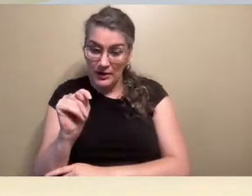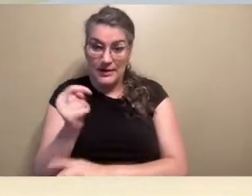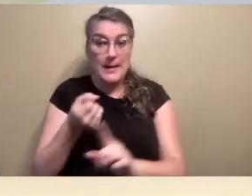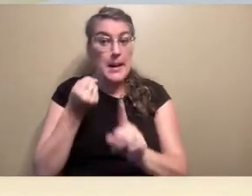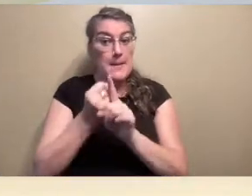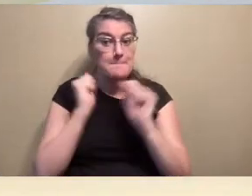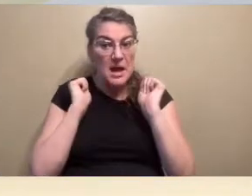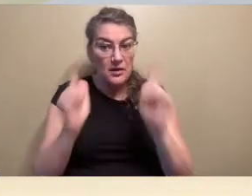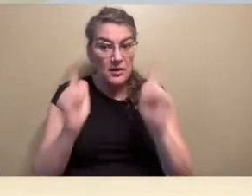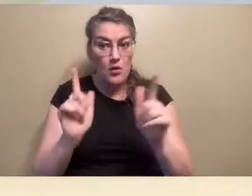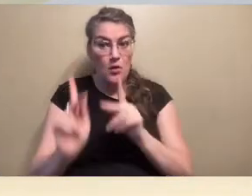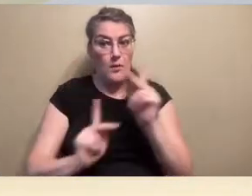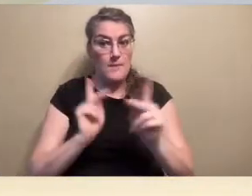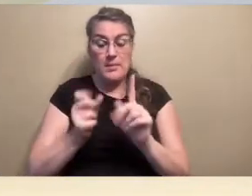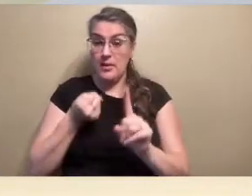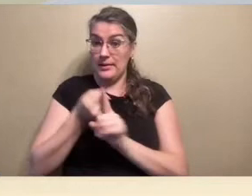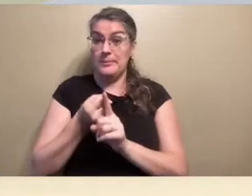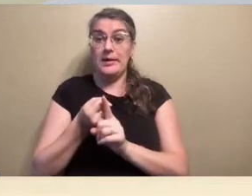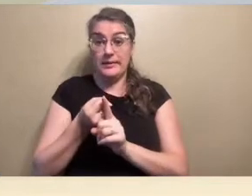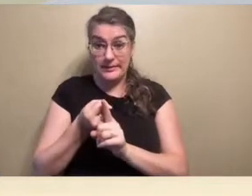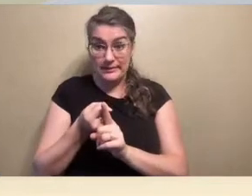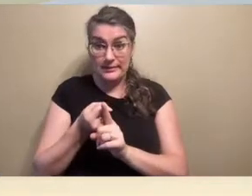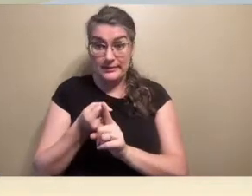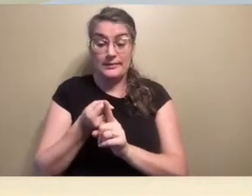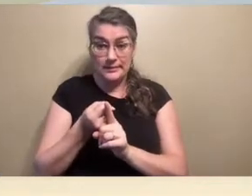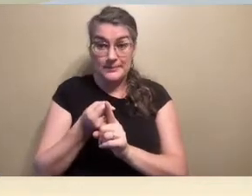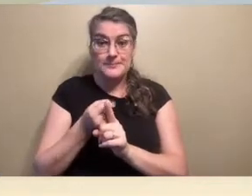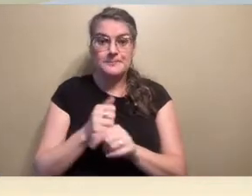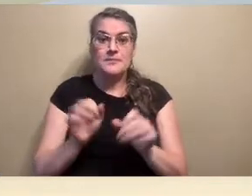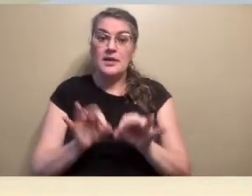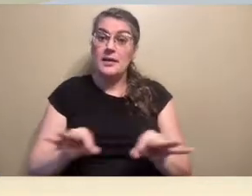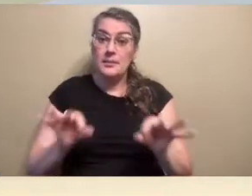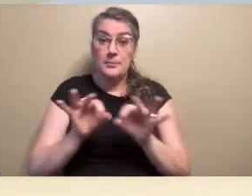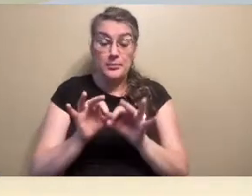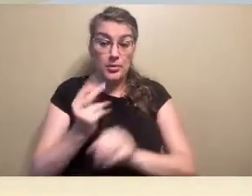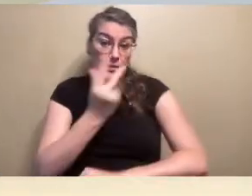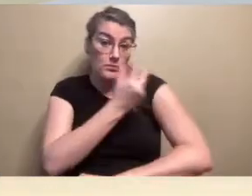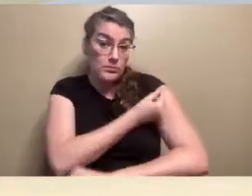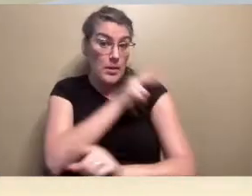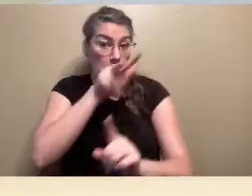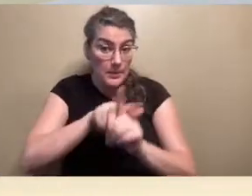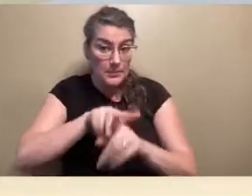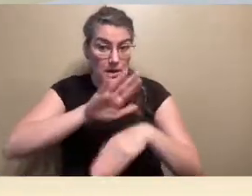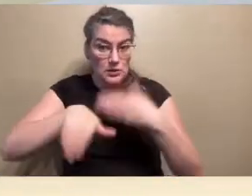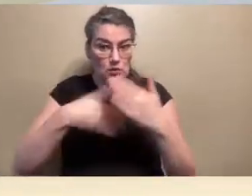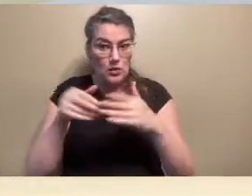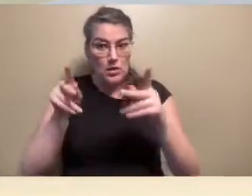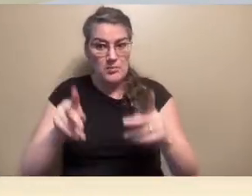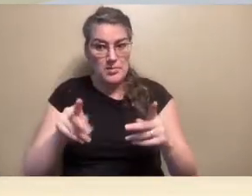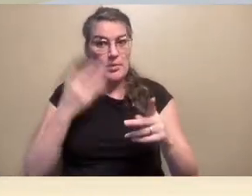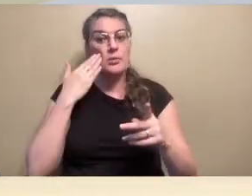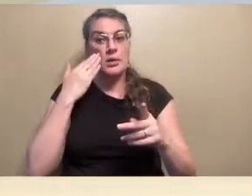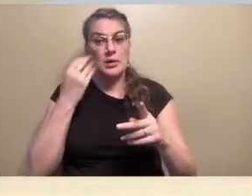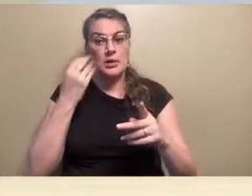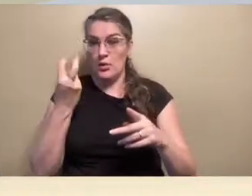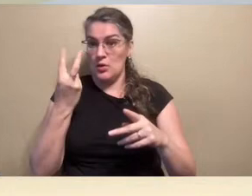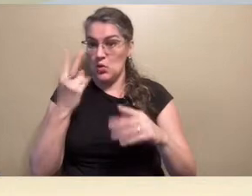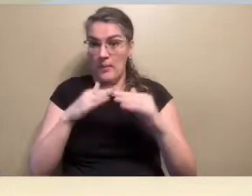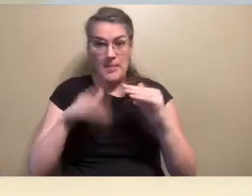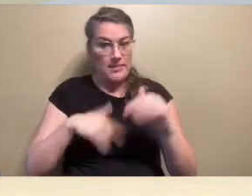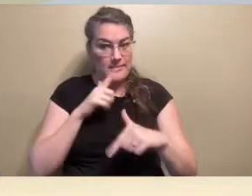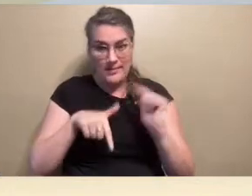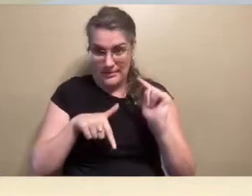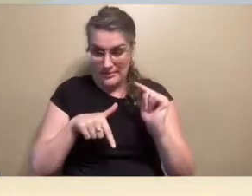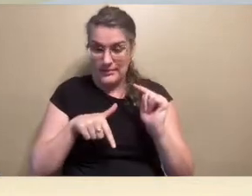And I think that's why vaccination is really important. We know that mainly children get COVID from